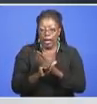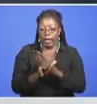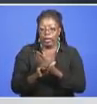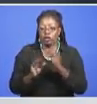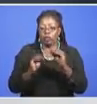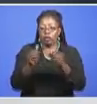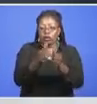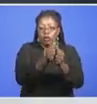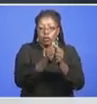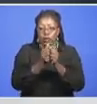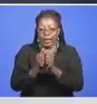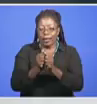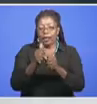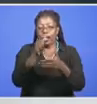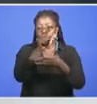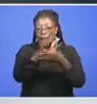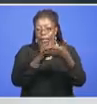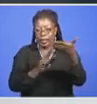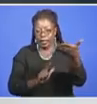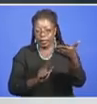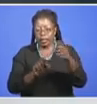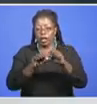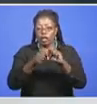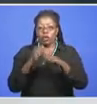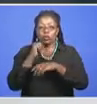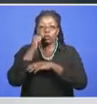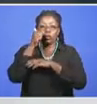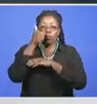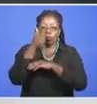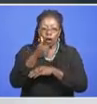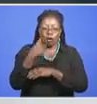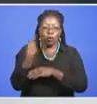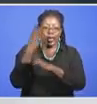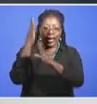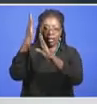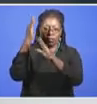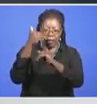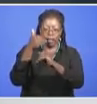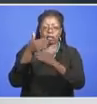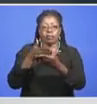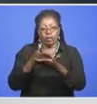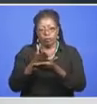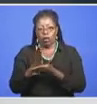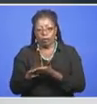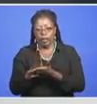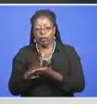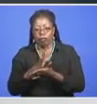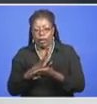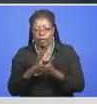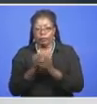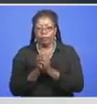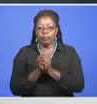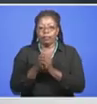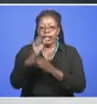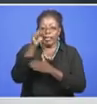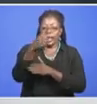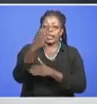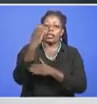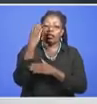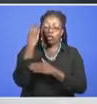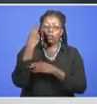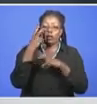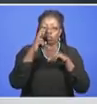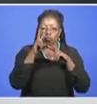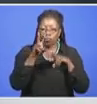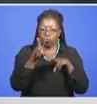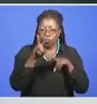together comprehensive lists. And so by tomorrow rollout, we expect it to be fairly smooth. Well, sharp consumers will be keeping an eye out, I'm